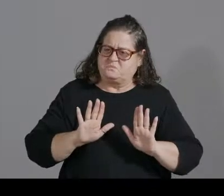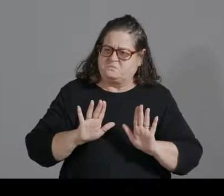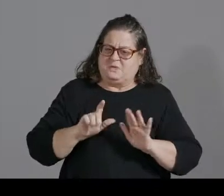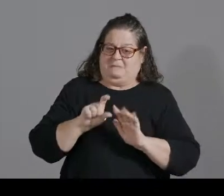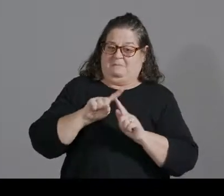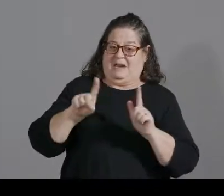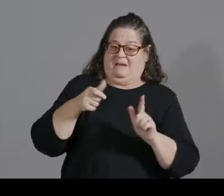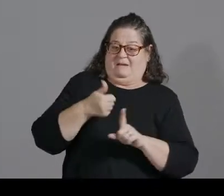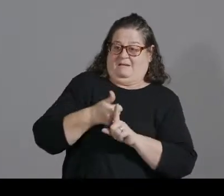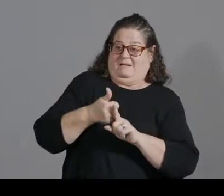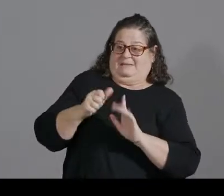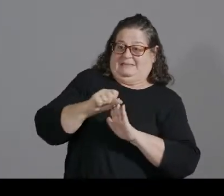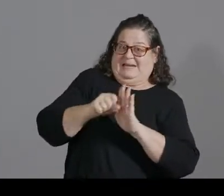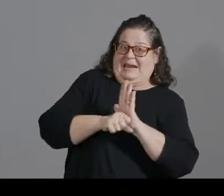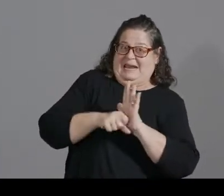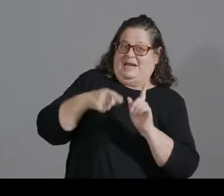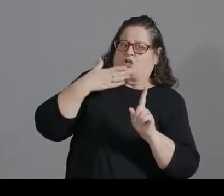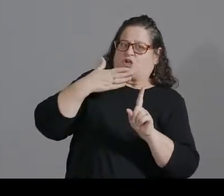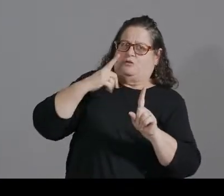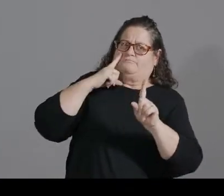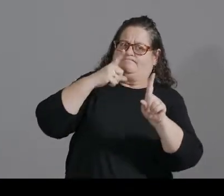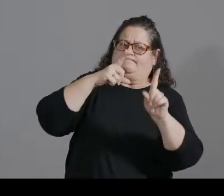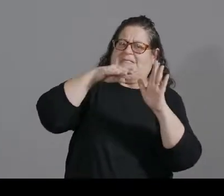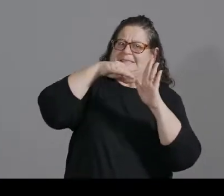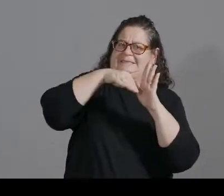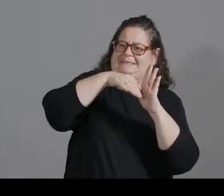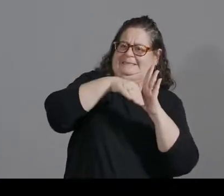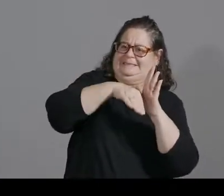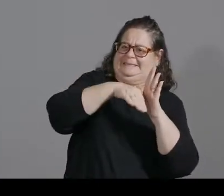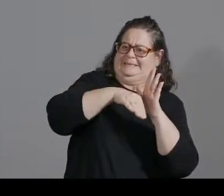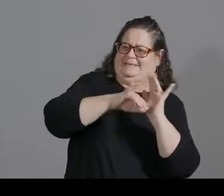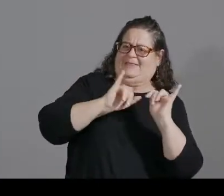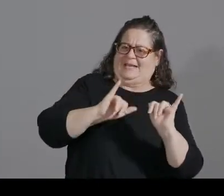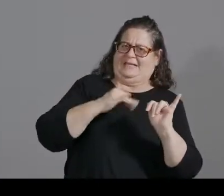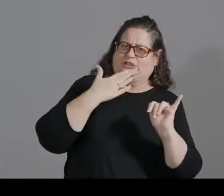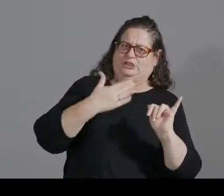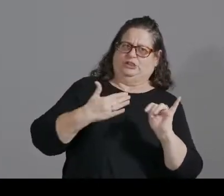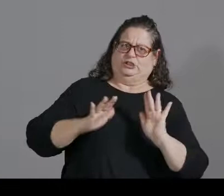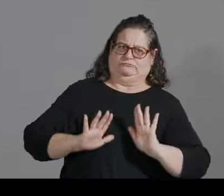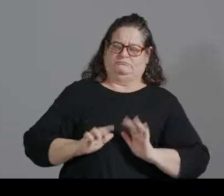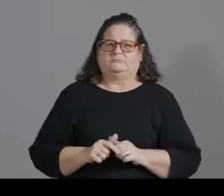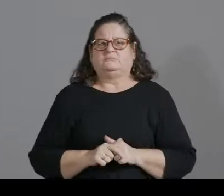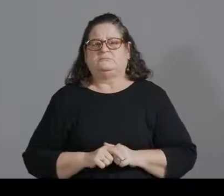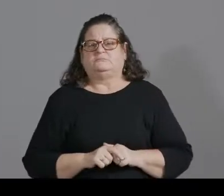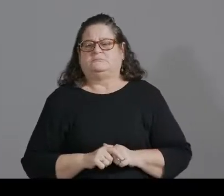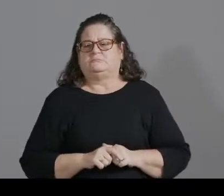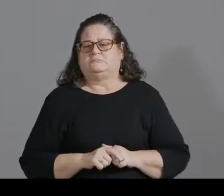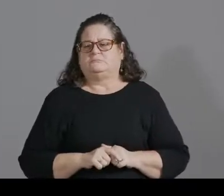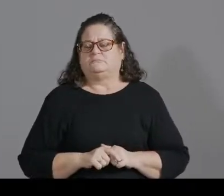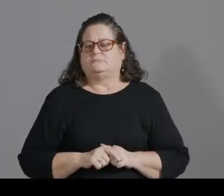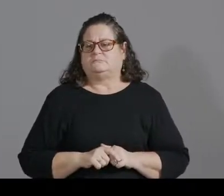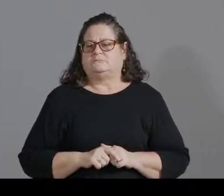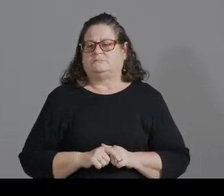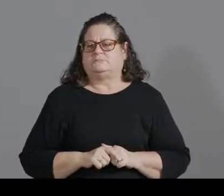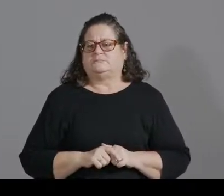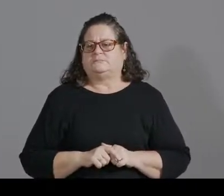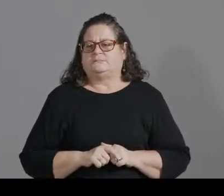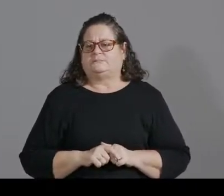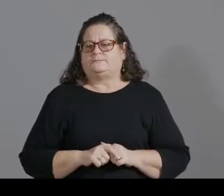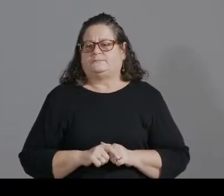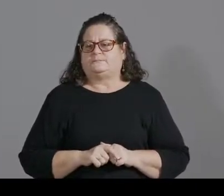that is great news. Next slide. Especially as we head into